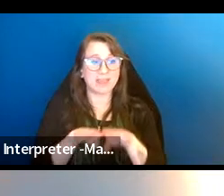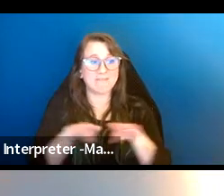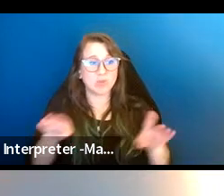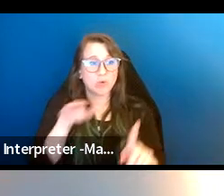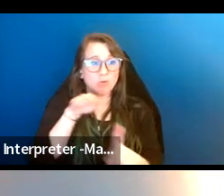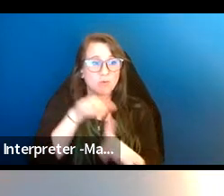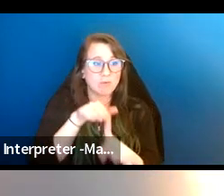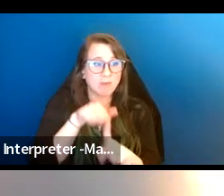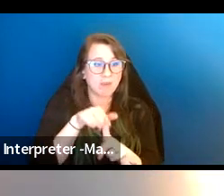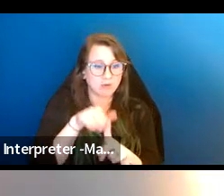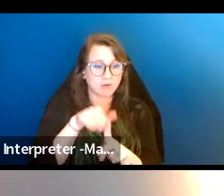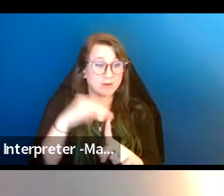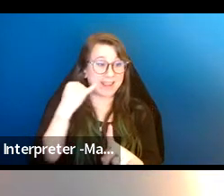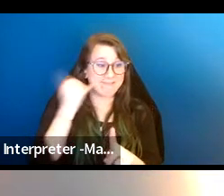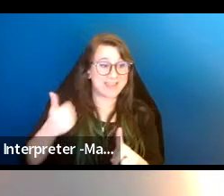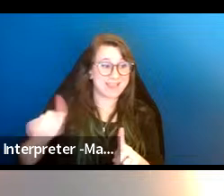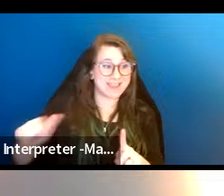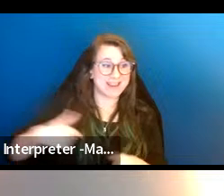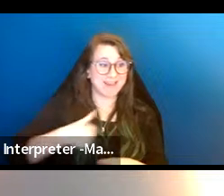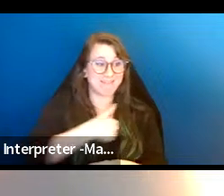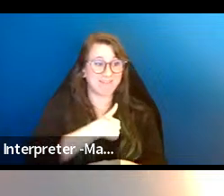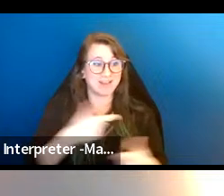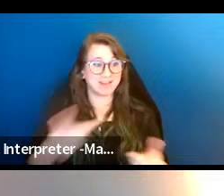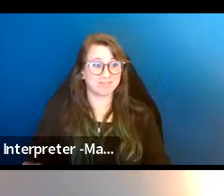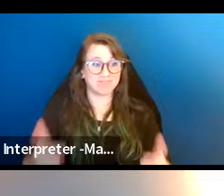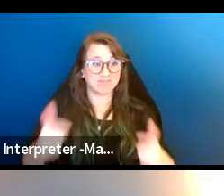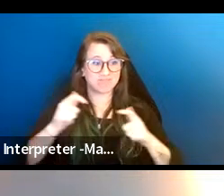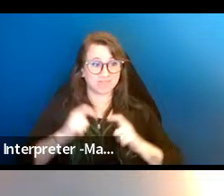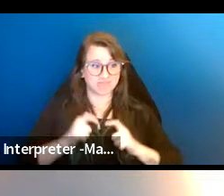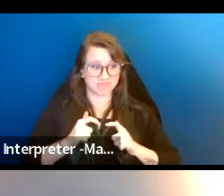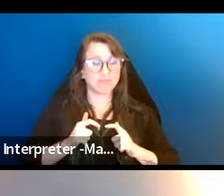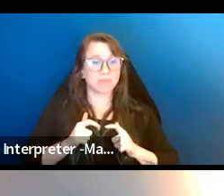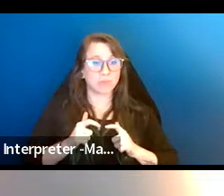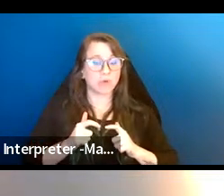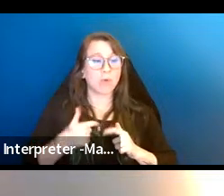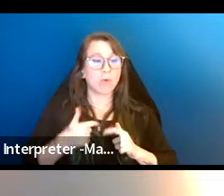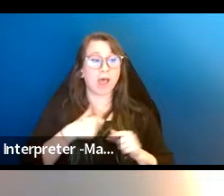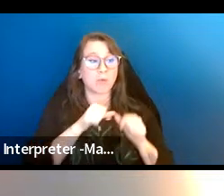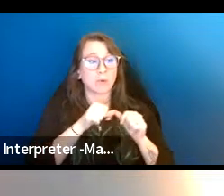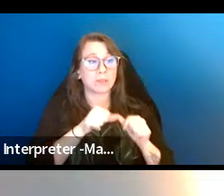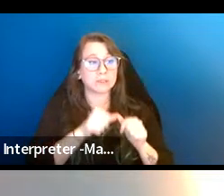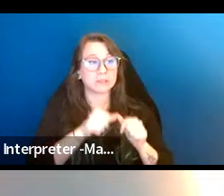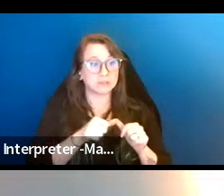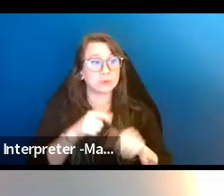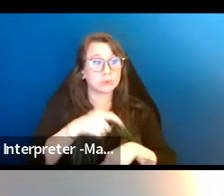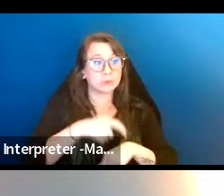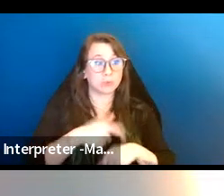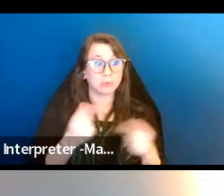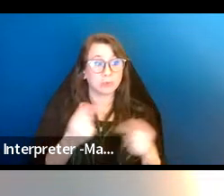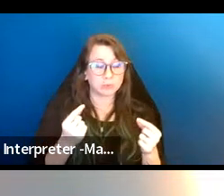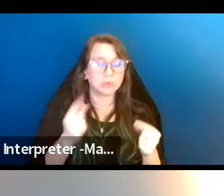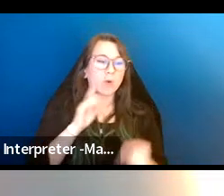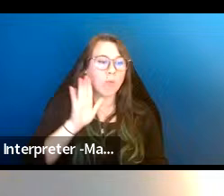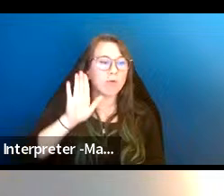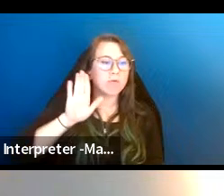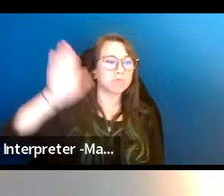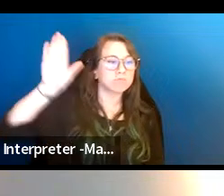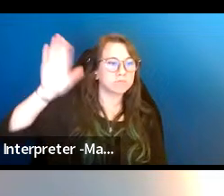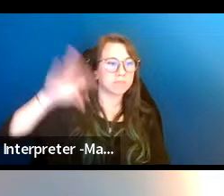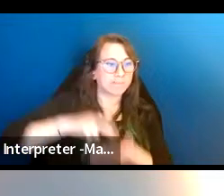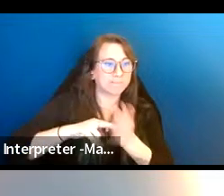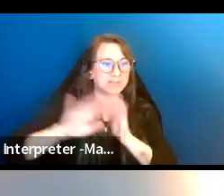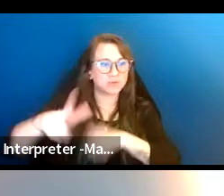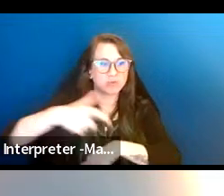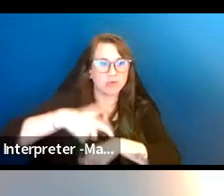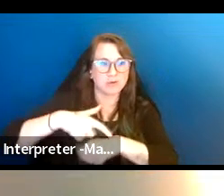when any of us have the floor, what I'll continue to do is raise my hand whenever the time is up. And if a